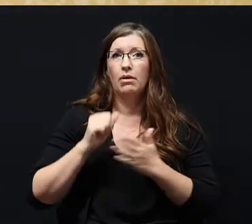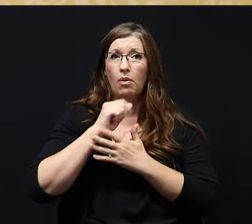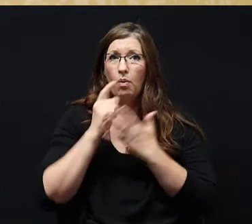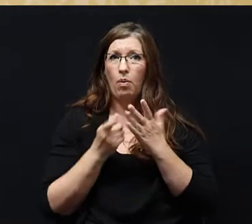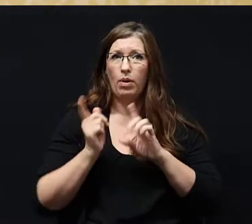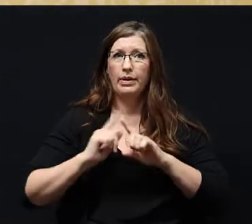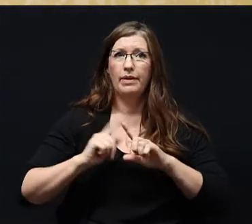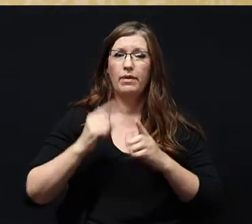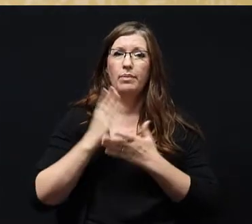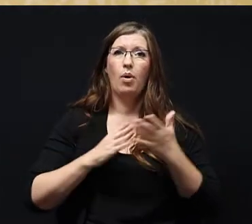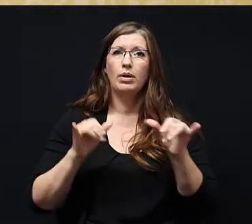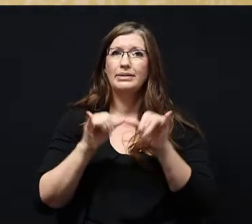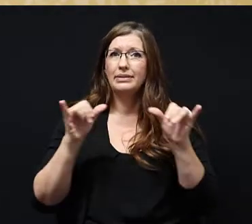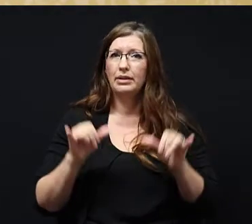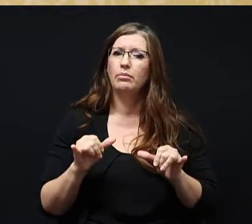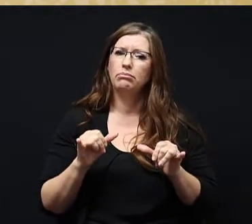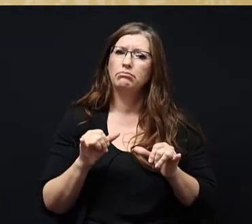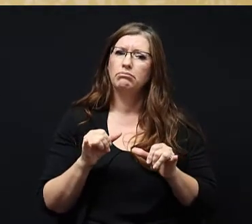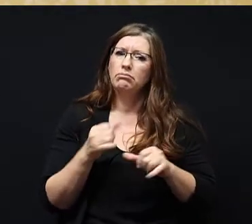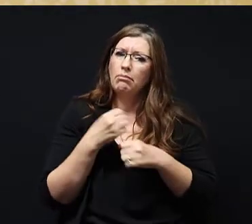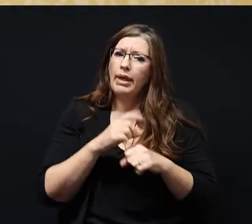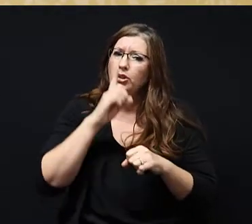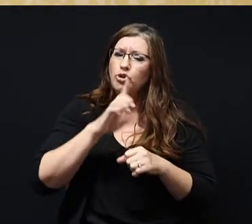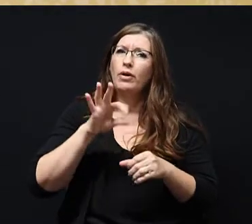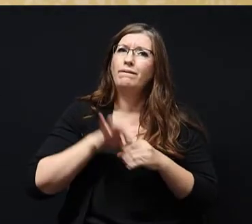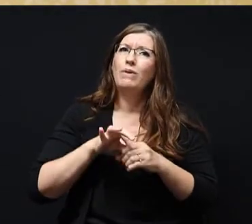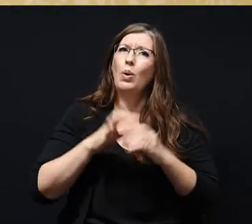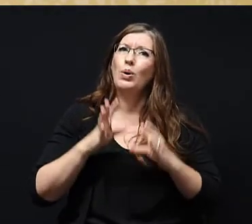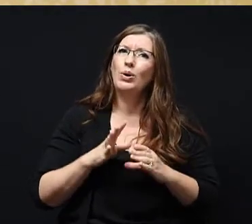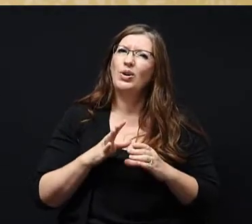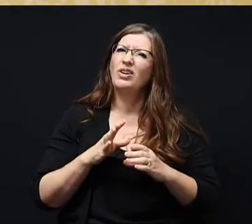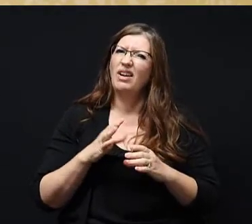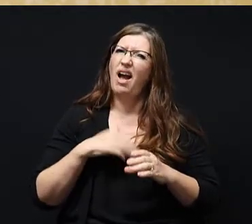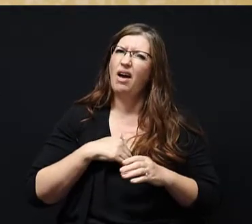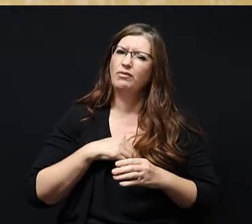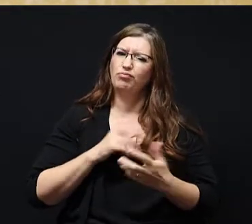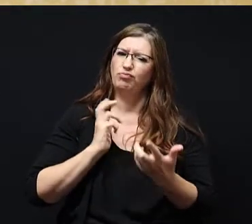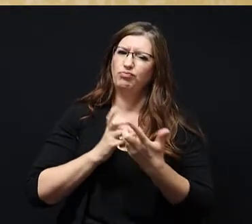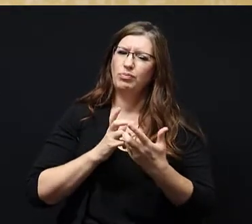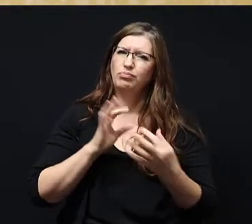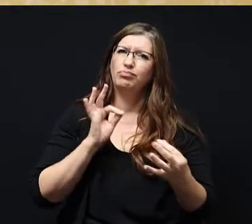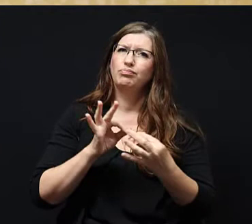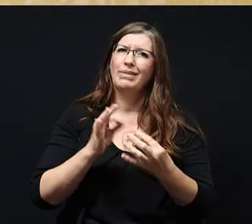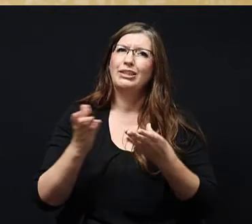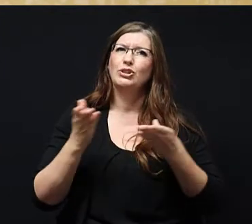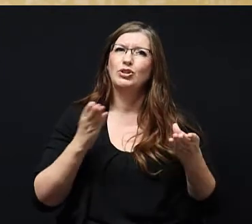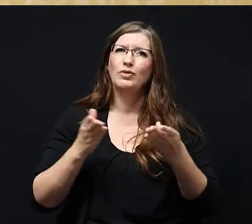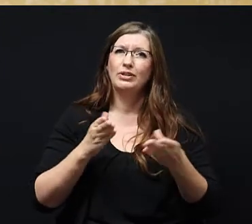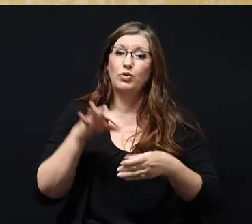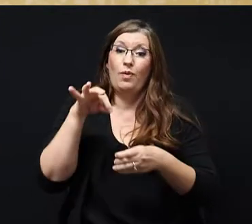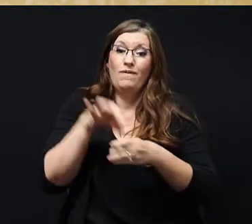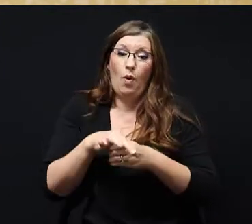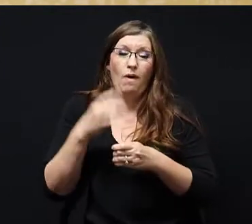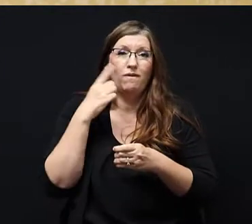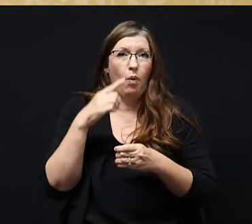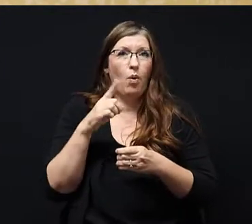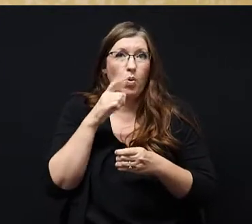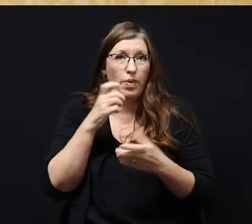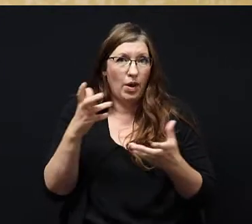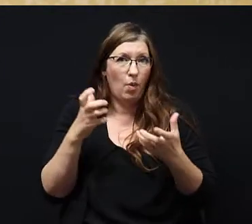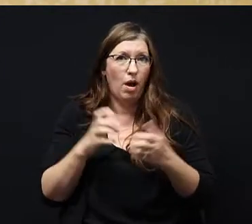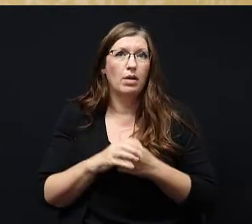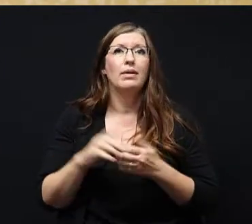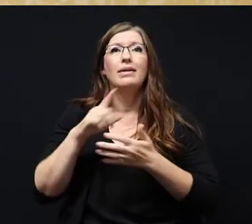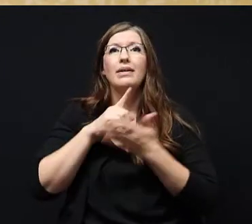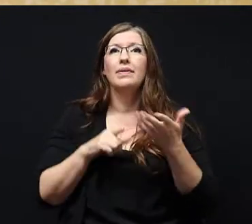of these parts of the system are made to make sure that the voters get the service they want and can cast the best ballot that they need. These